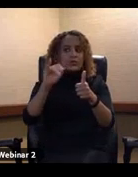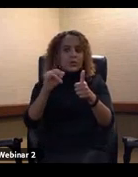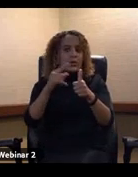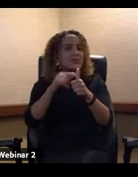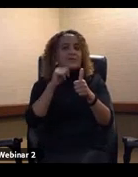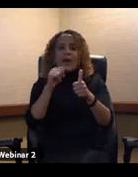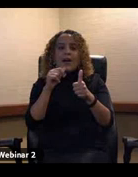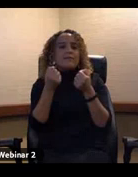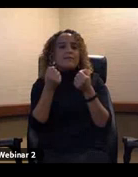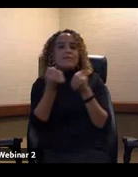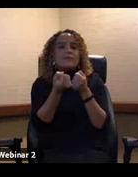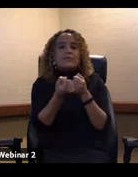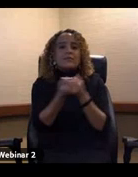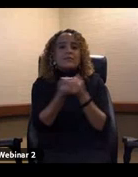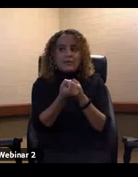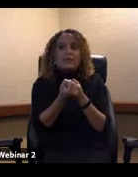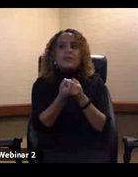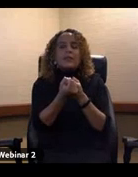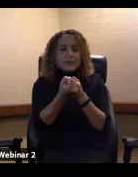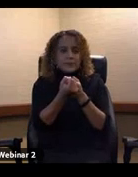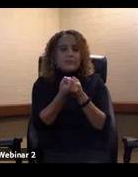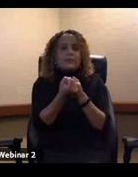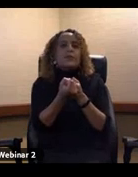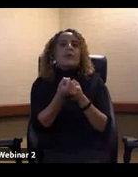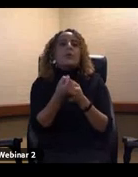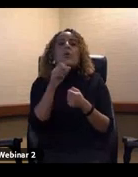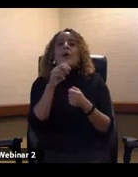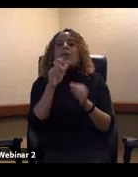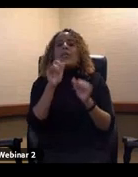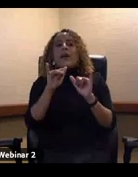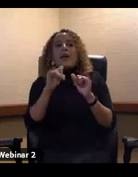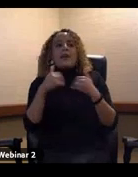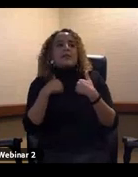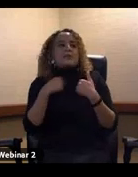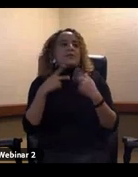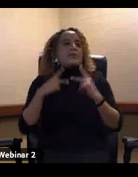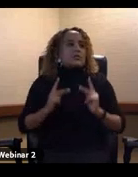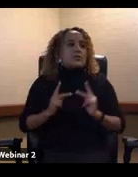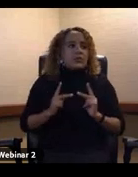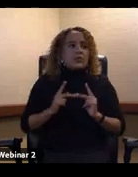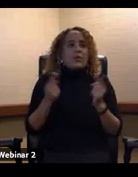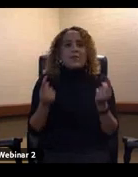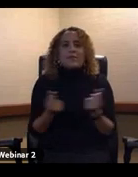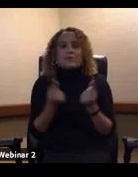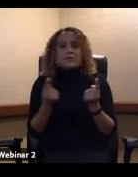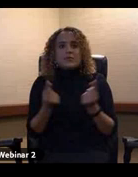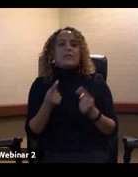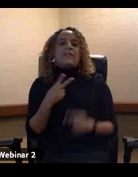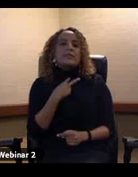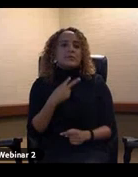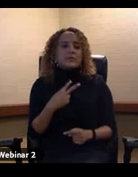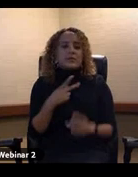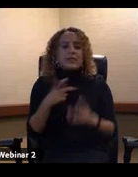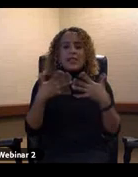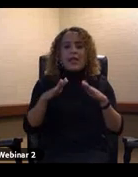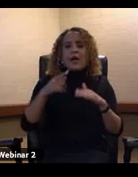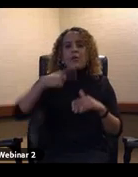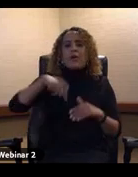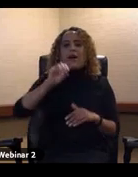fund activities that jeopardize victim safety, deter or prevent physical or emotional healing for victims, or allow offenders to